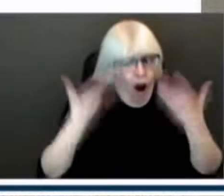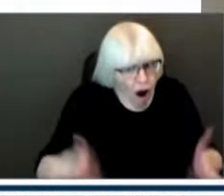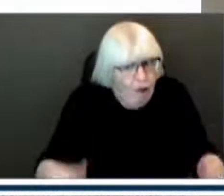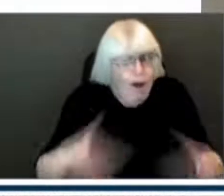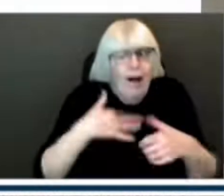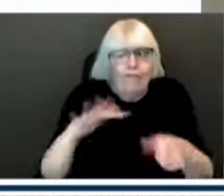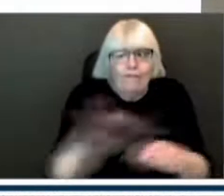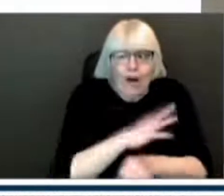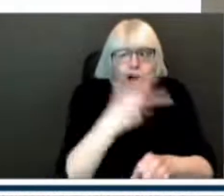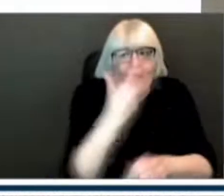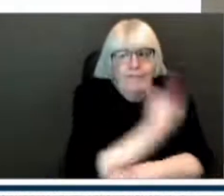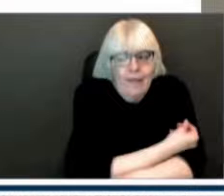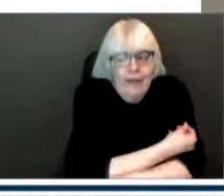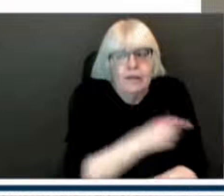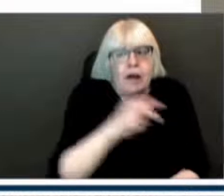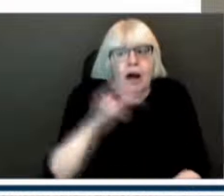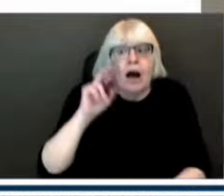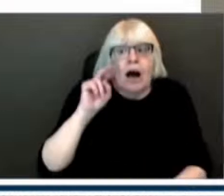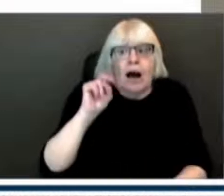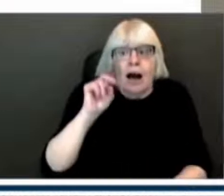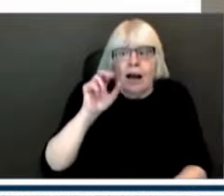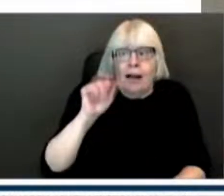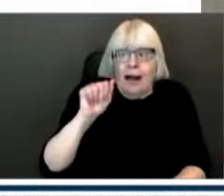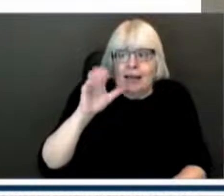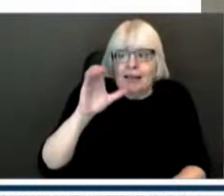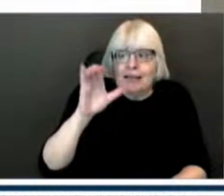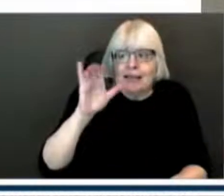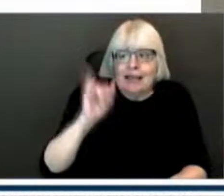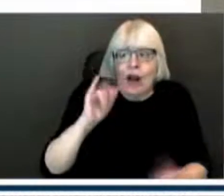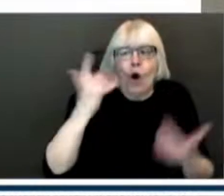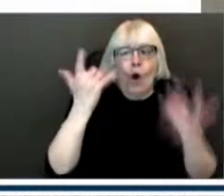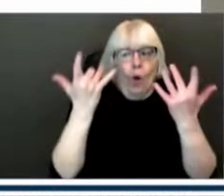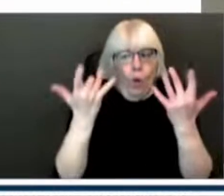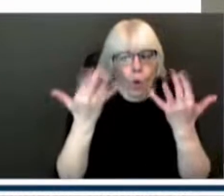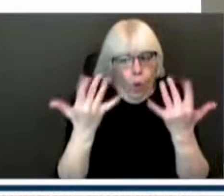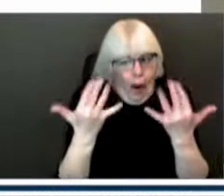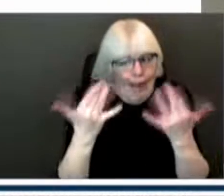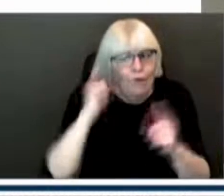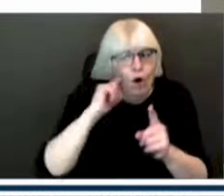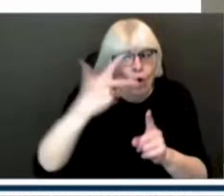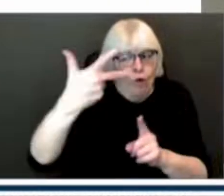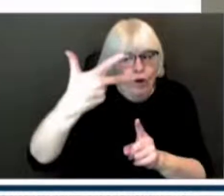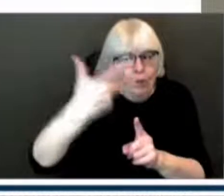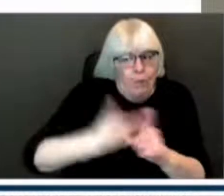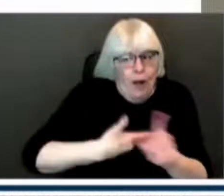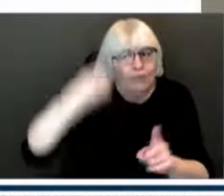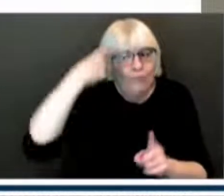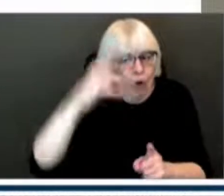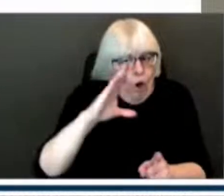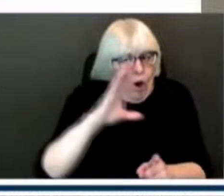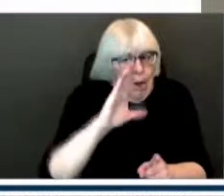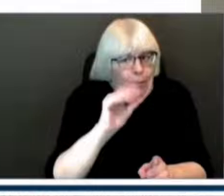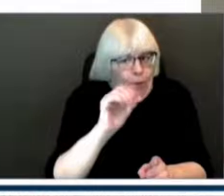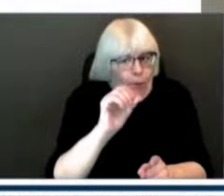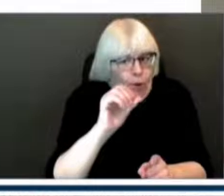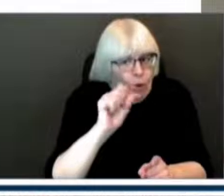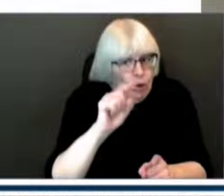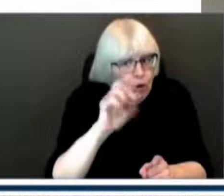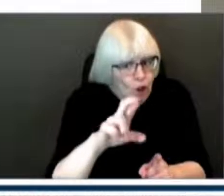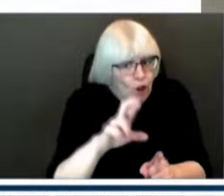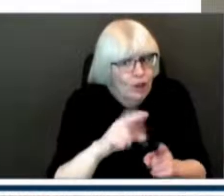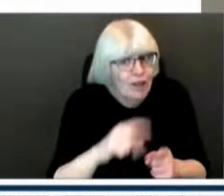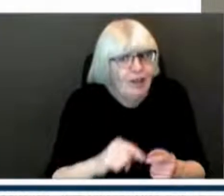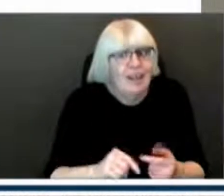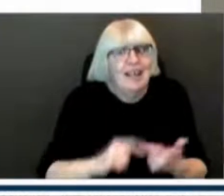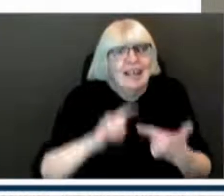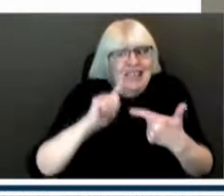your booster dose. And that is provided it's at least 168 days since your second dose and you are actually eligible